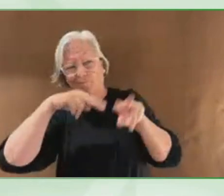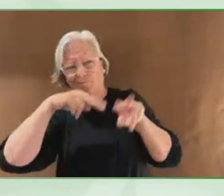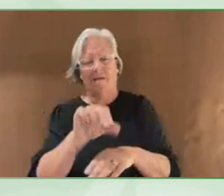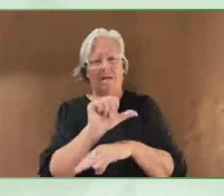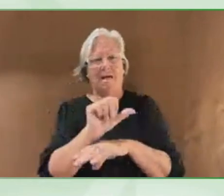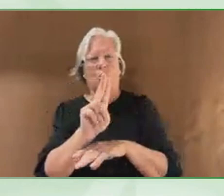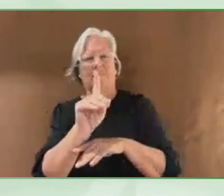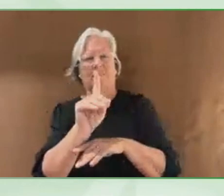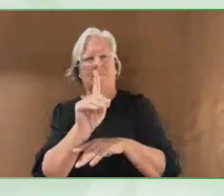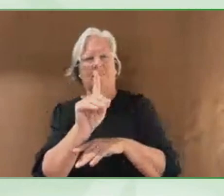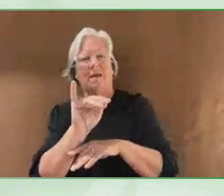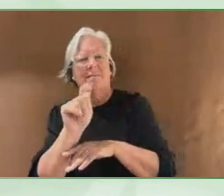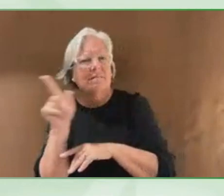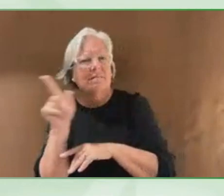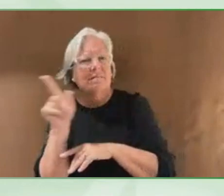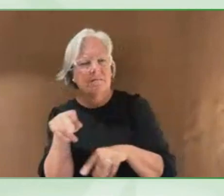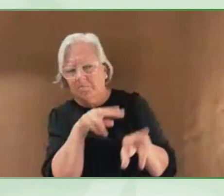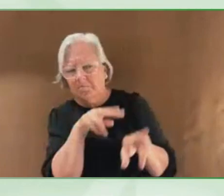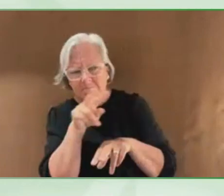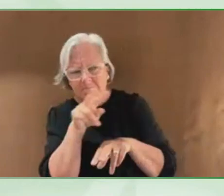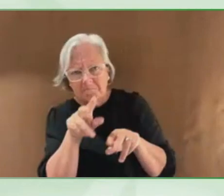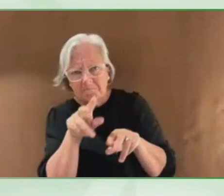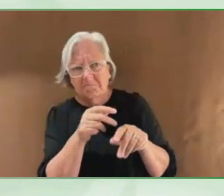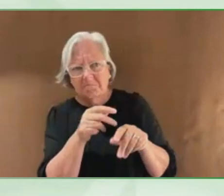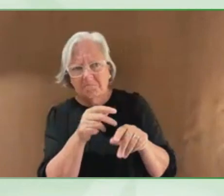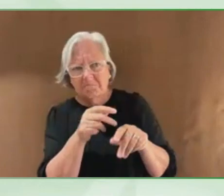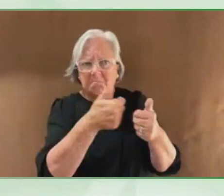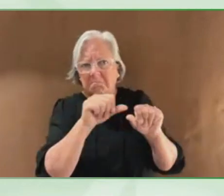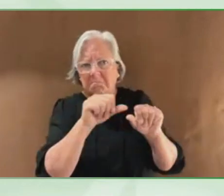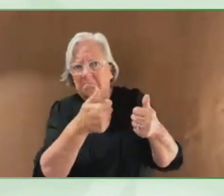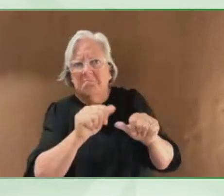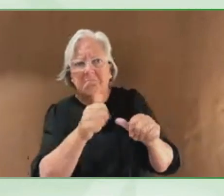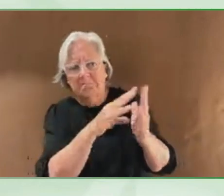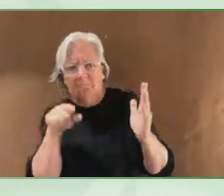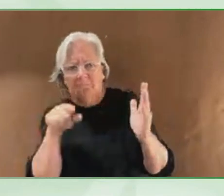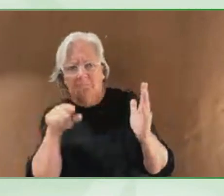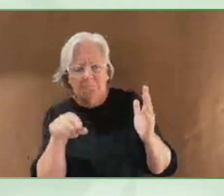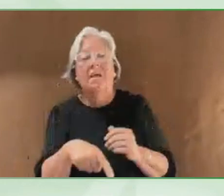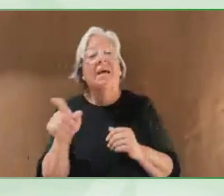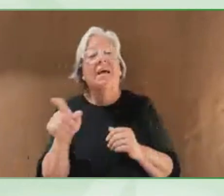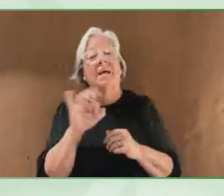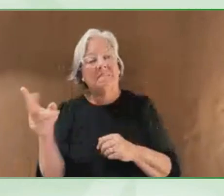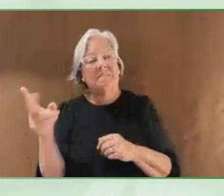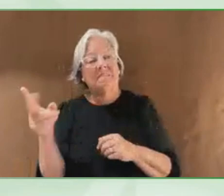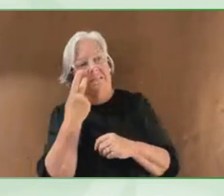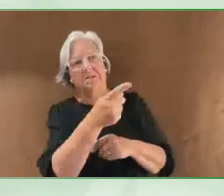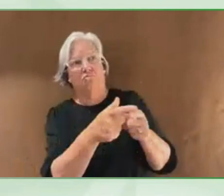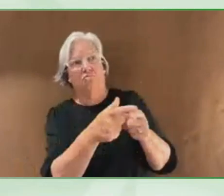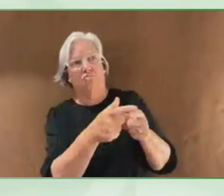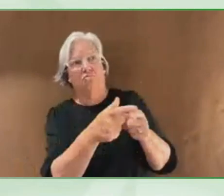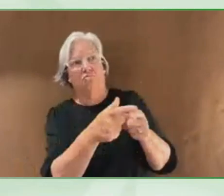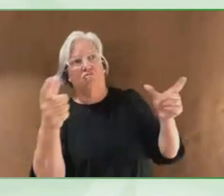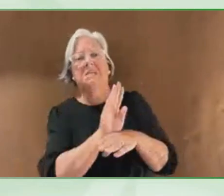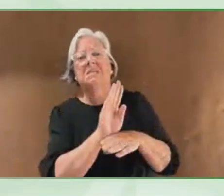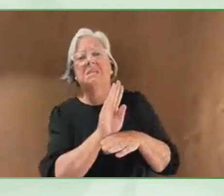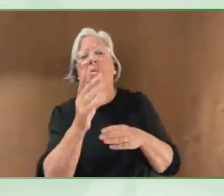And where we find that the business is not doing what it's supposed to do, they are pushed into putting